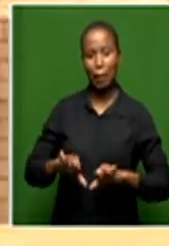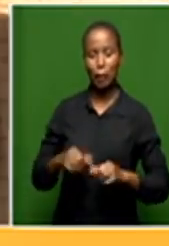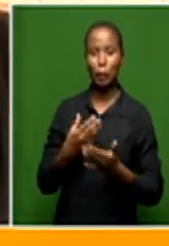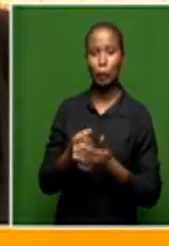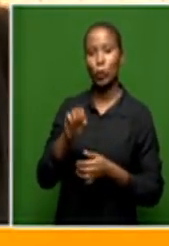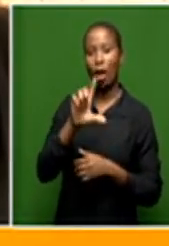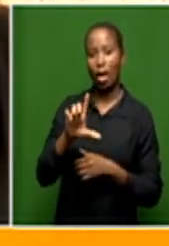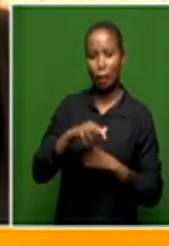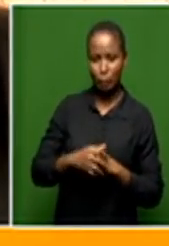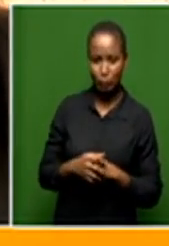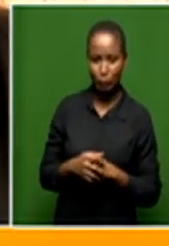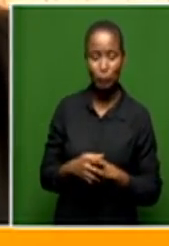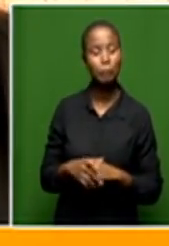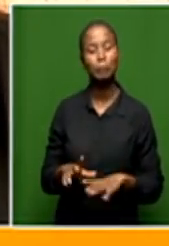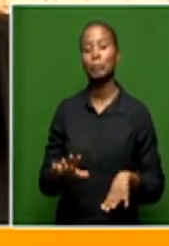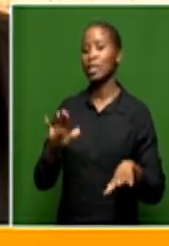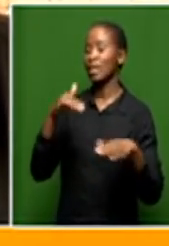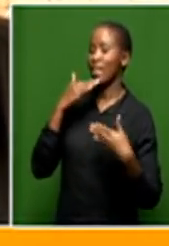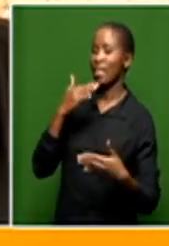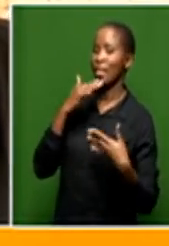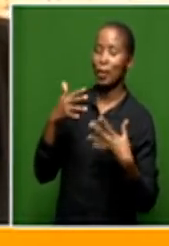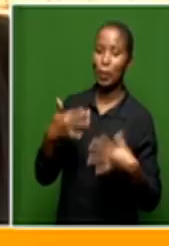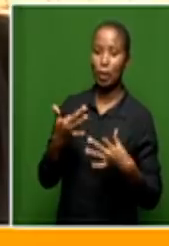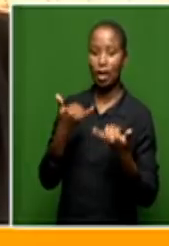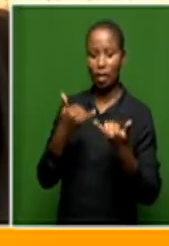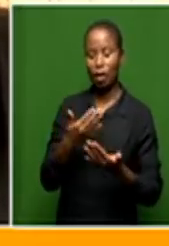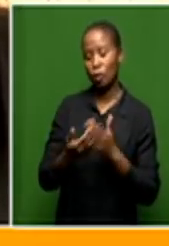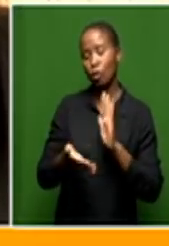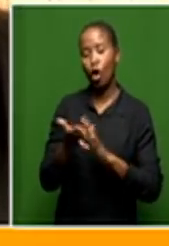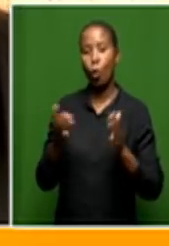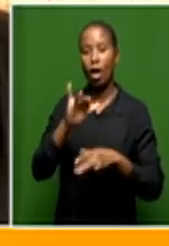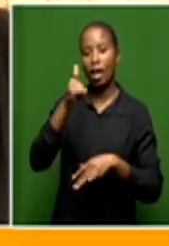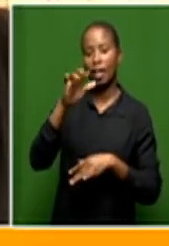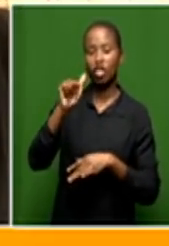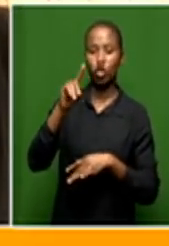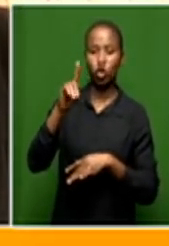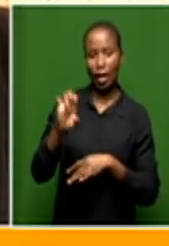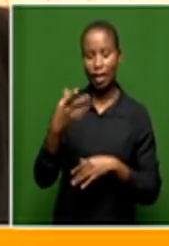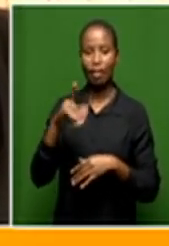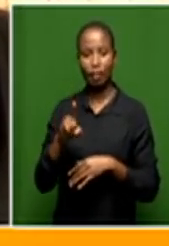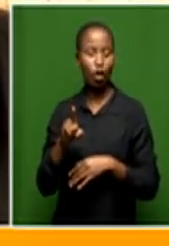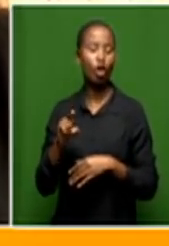Leanne. All right, Jayed-Leigh, thanks very, very much. We'll be crossing to Jade on SABC News throughout the